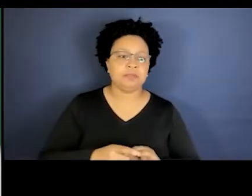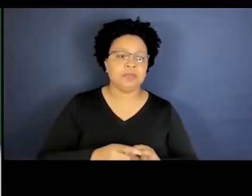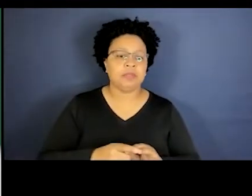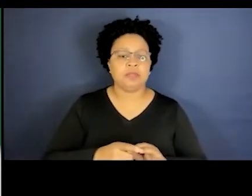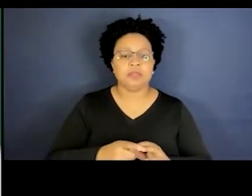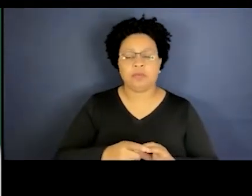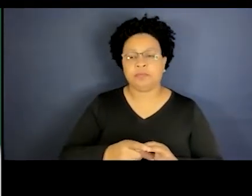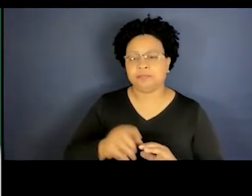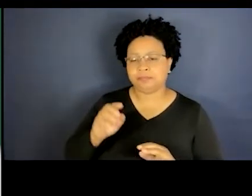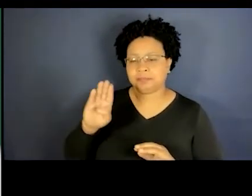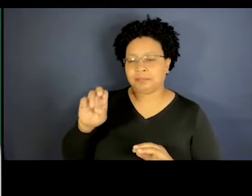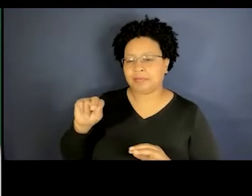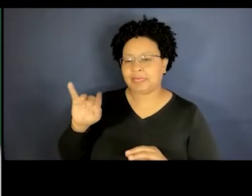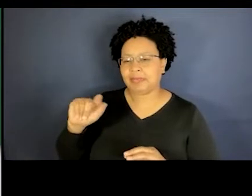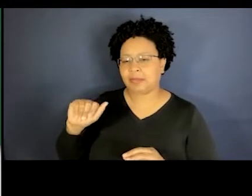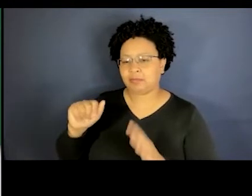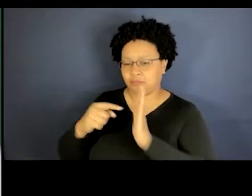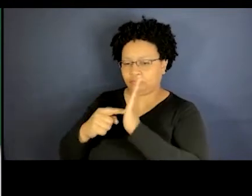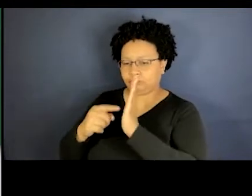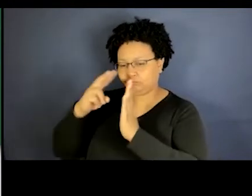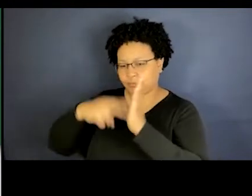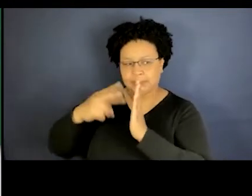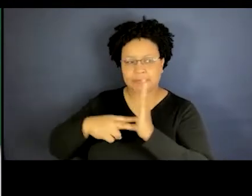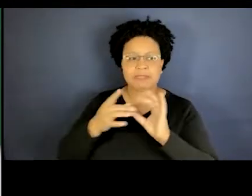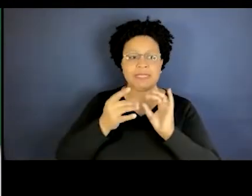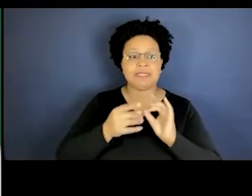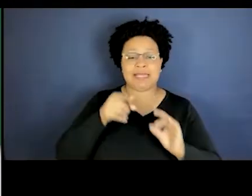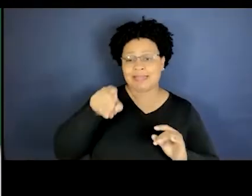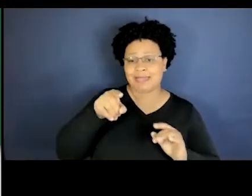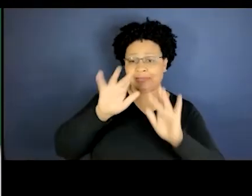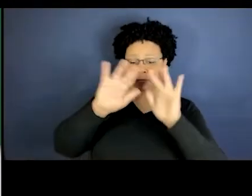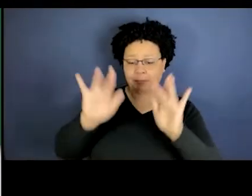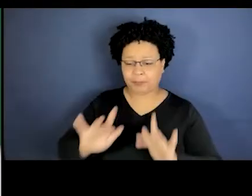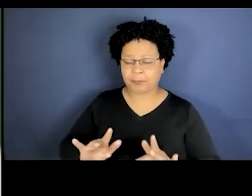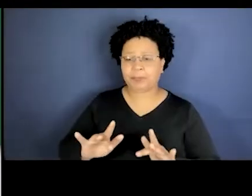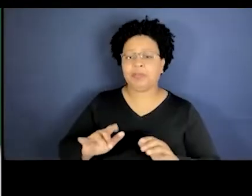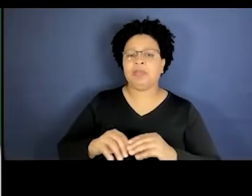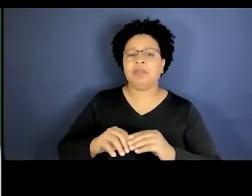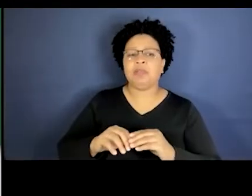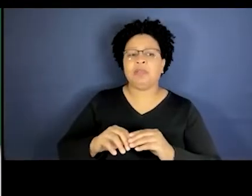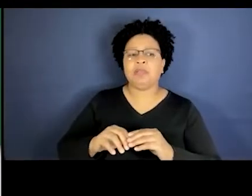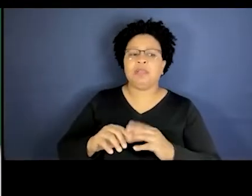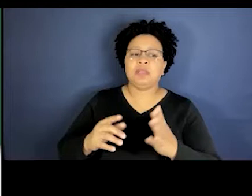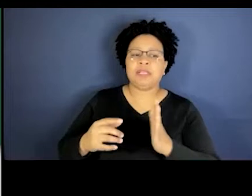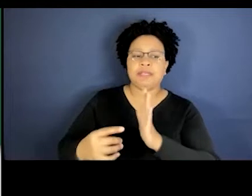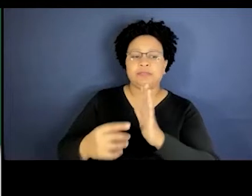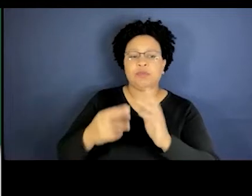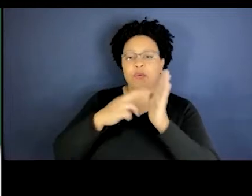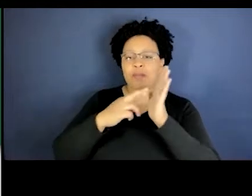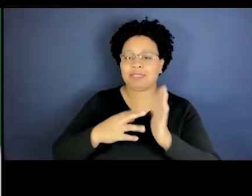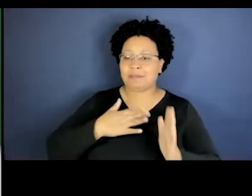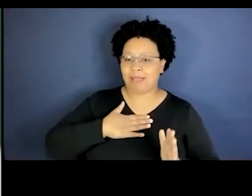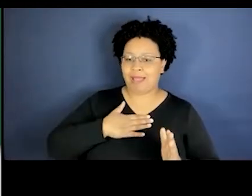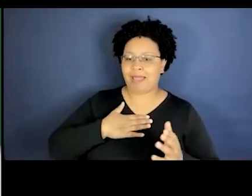Thank you. So the quote states, "This statue represents my advocacy for Carmelo because it